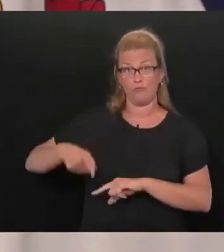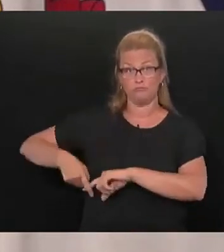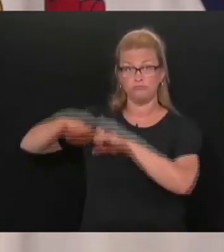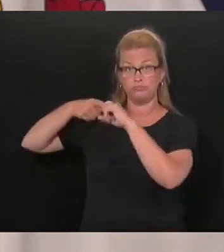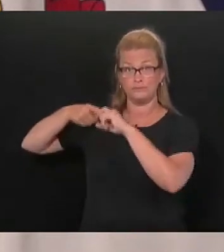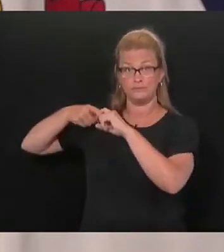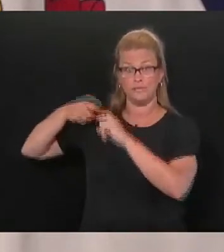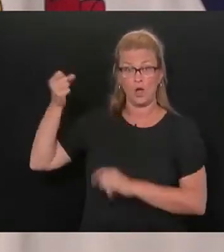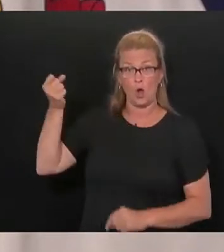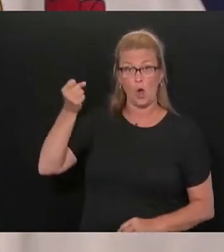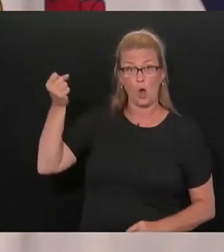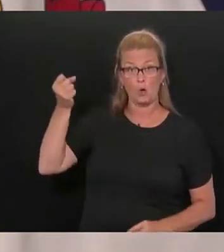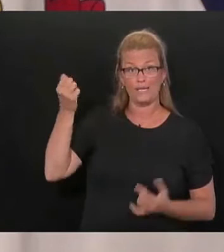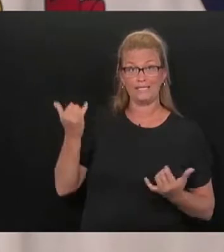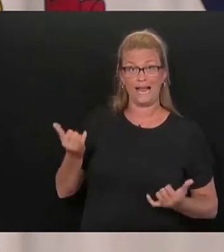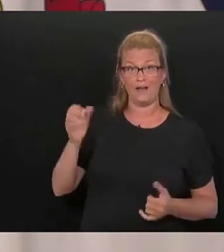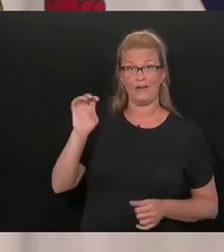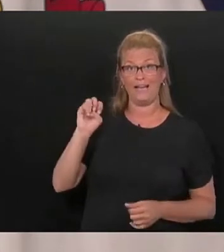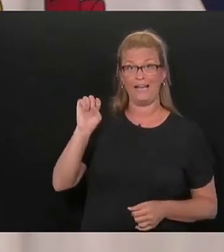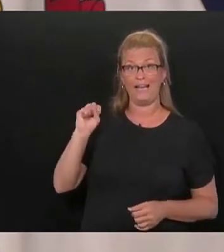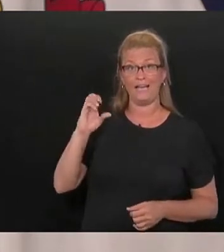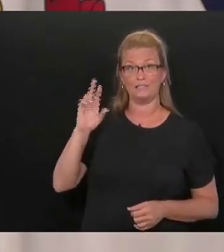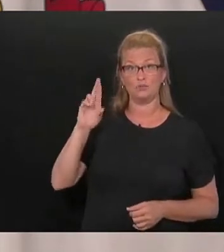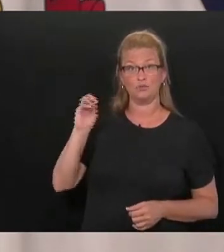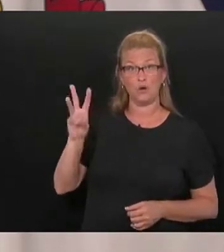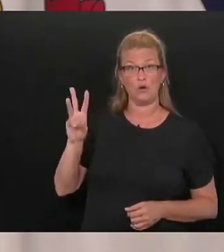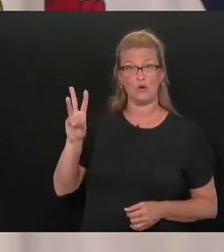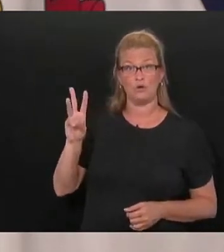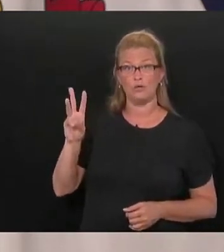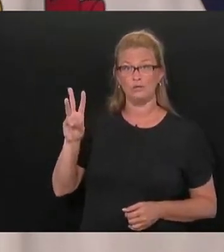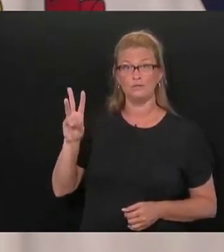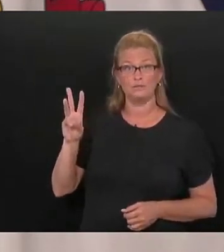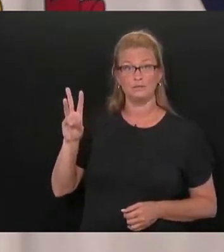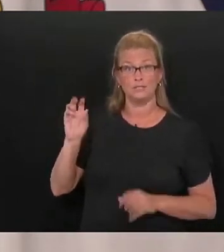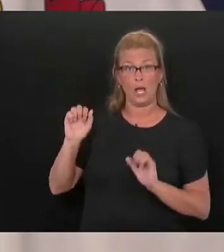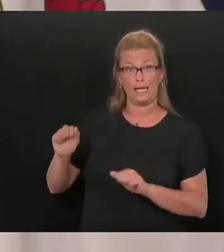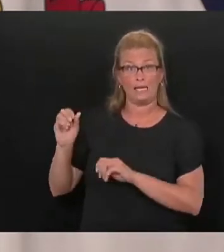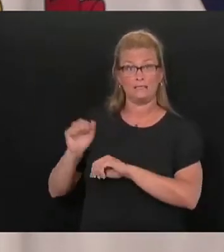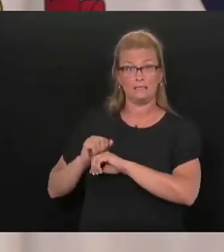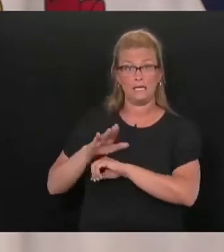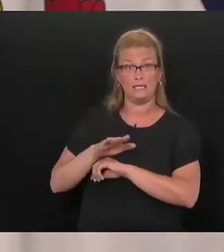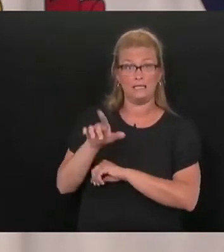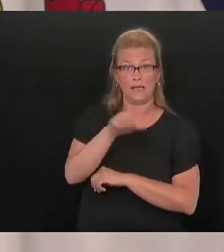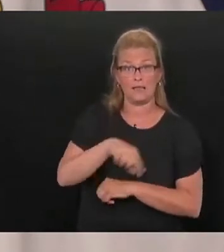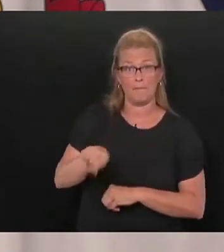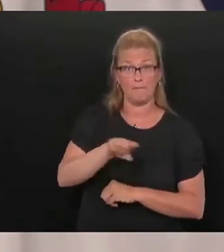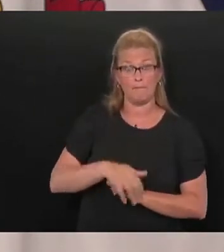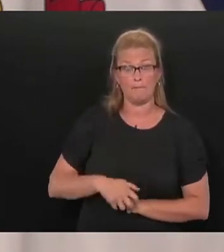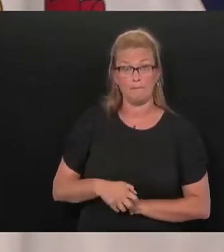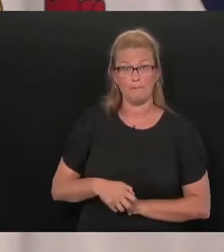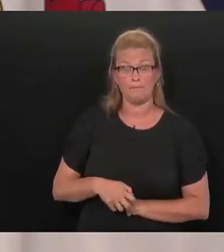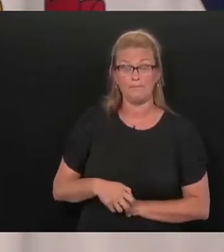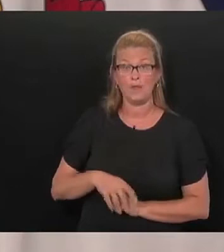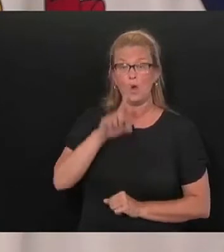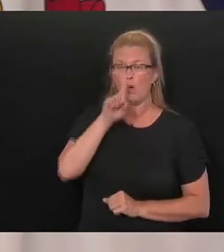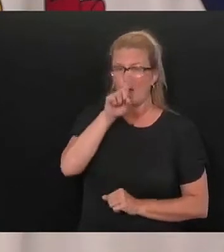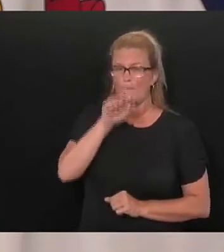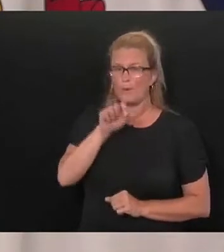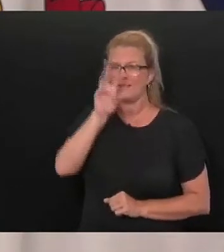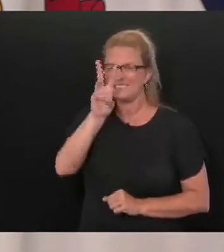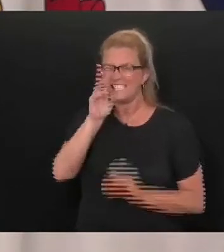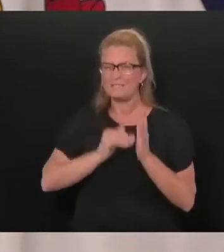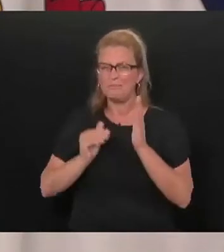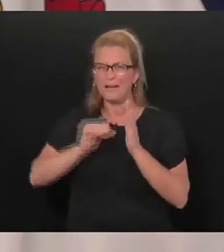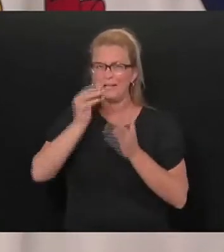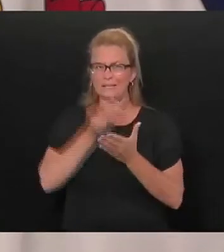and tied up in an escrow account that needs to come your way. That's all there is to it. The $1.6 million is